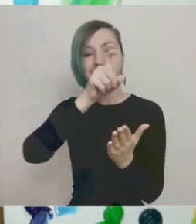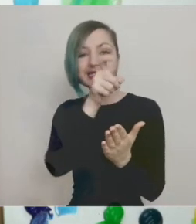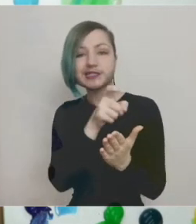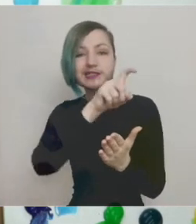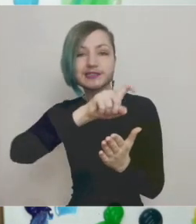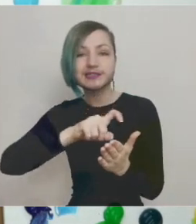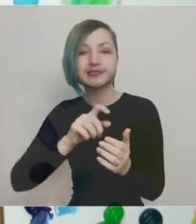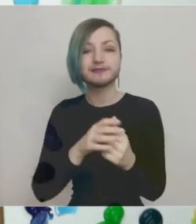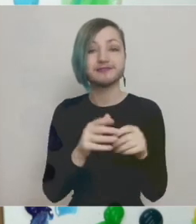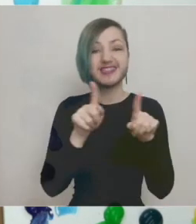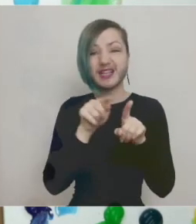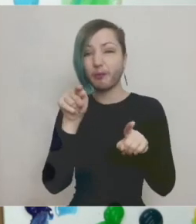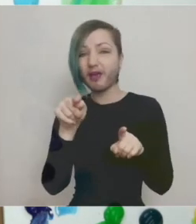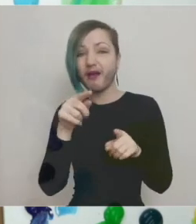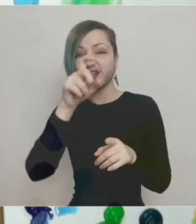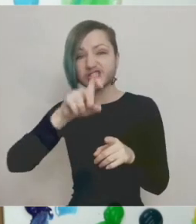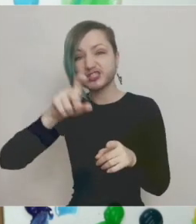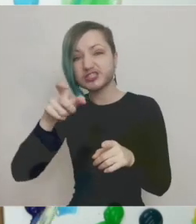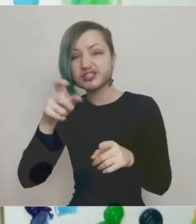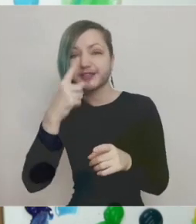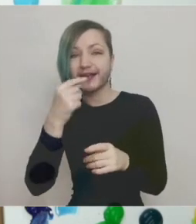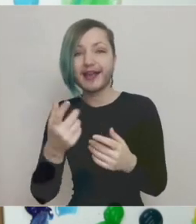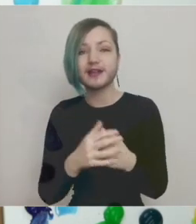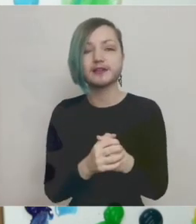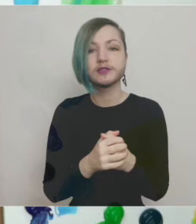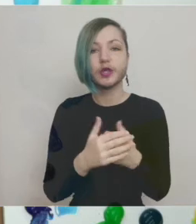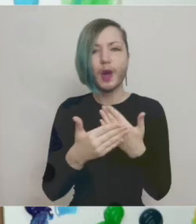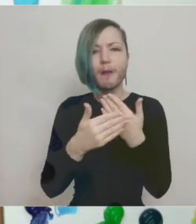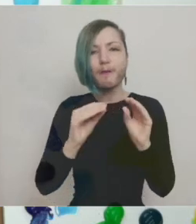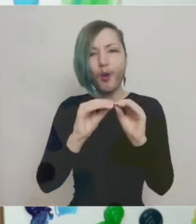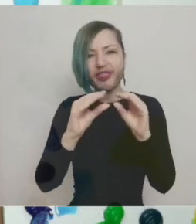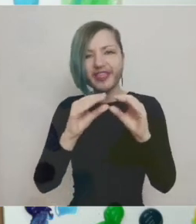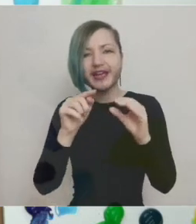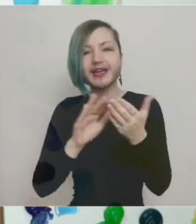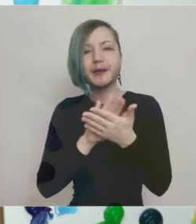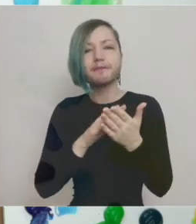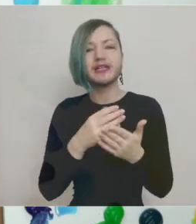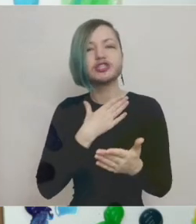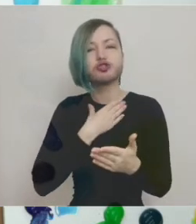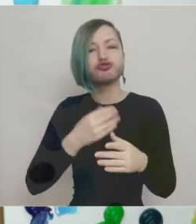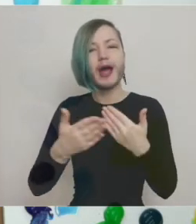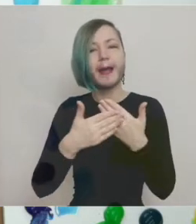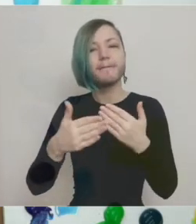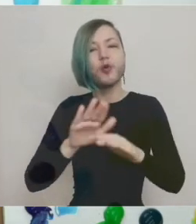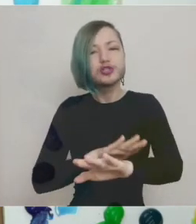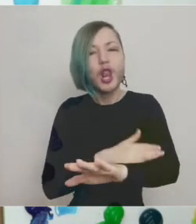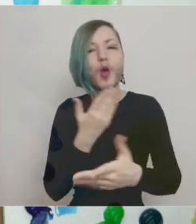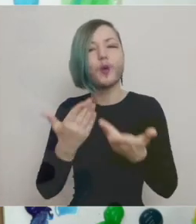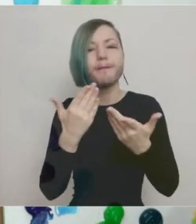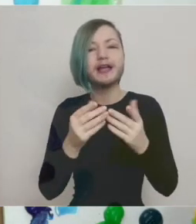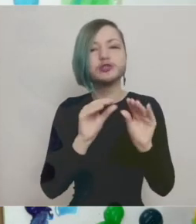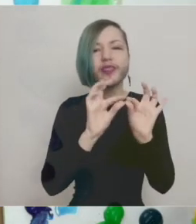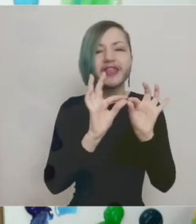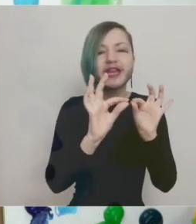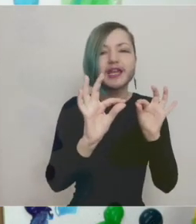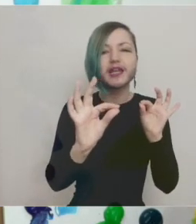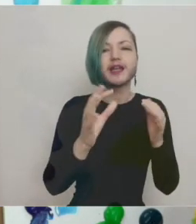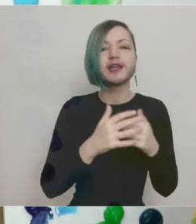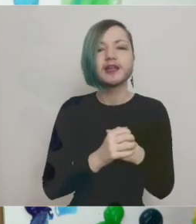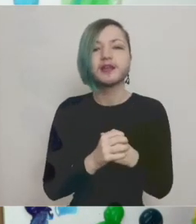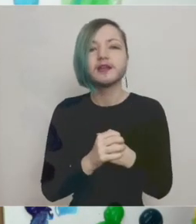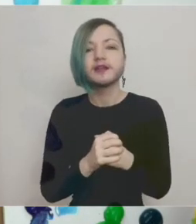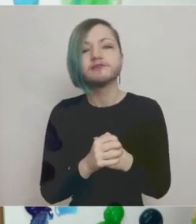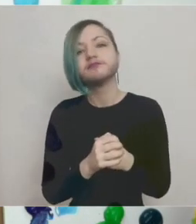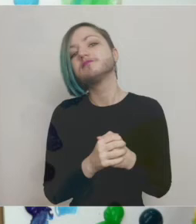even this one. So the thicker layer like that will take a lot longer to dry than some of the thinner pieces. So you can always